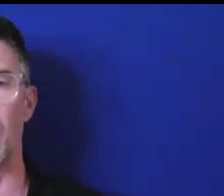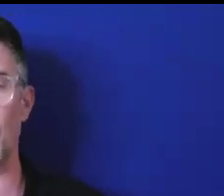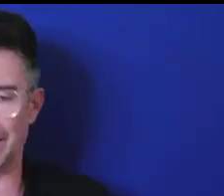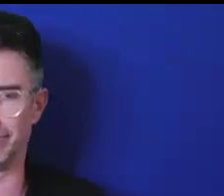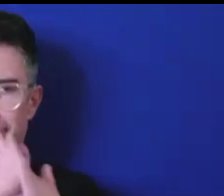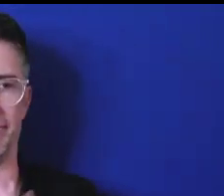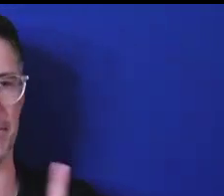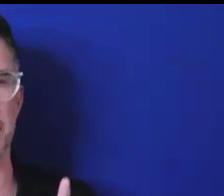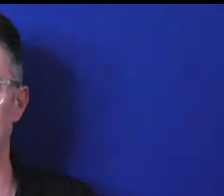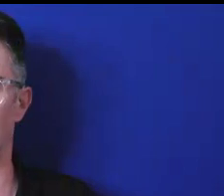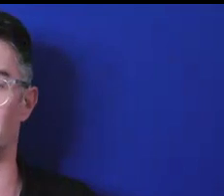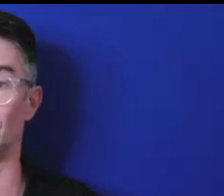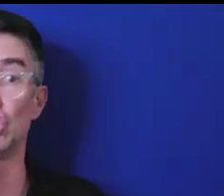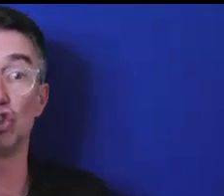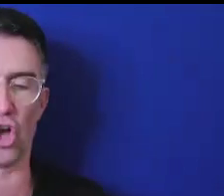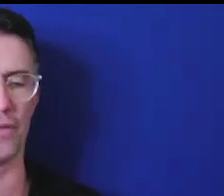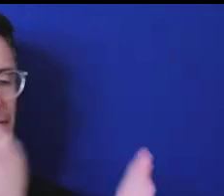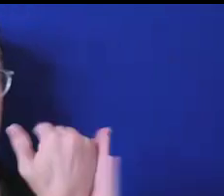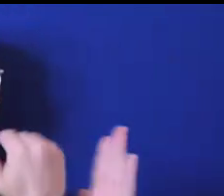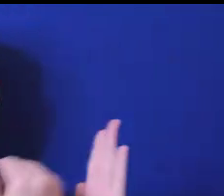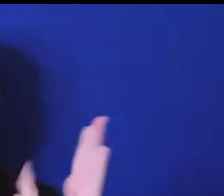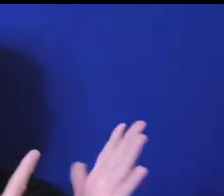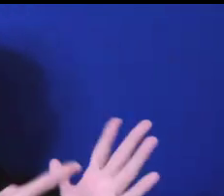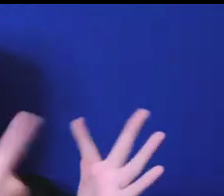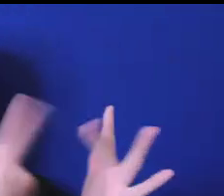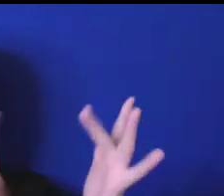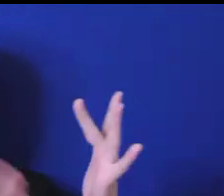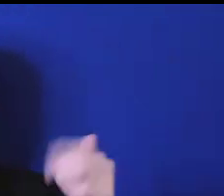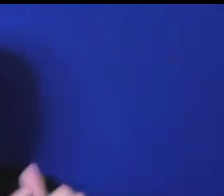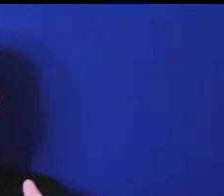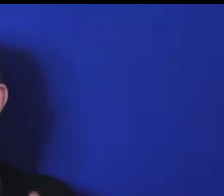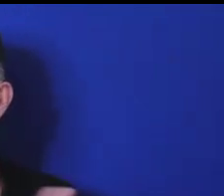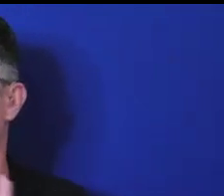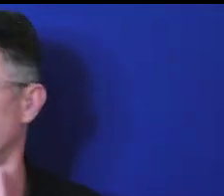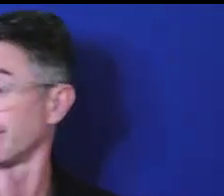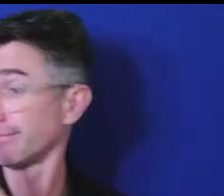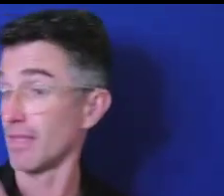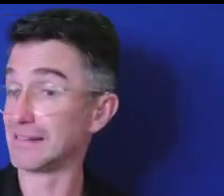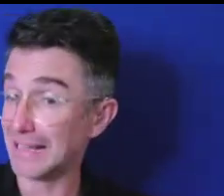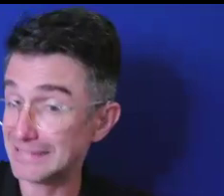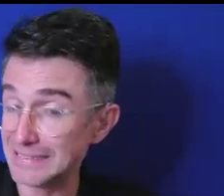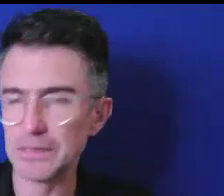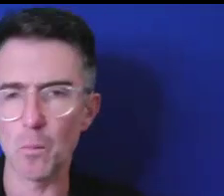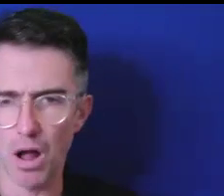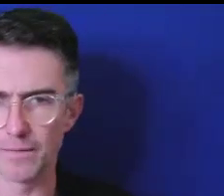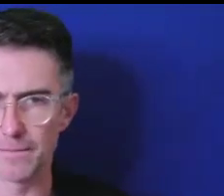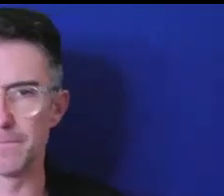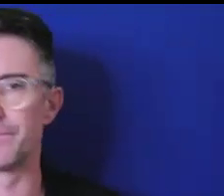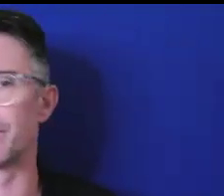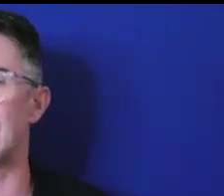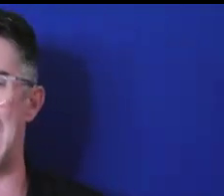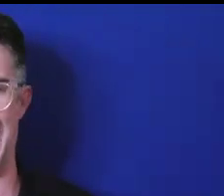for those who are coming to the system for the assessment, and we also have a criteria for determining the disability, which is